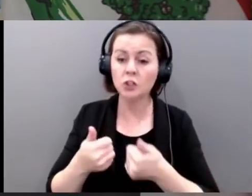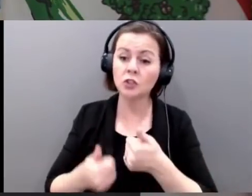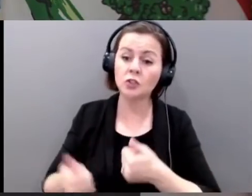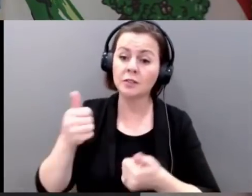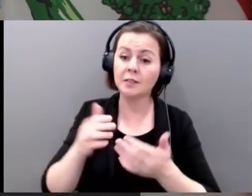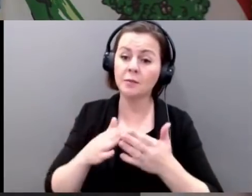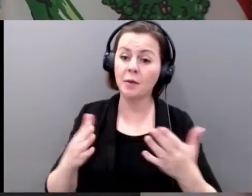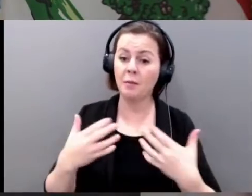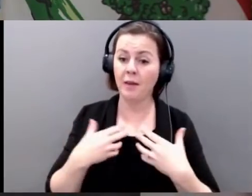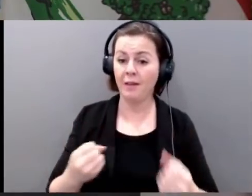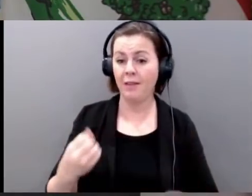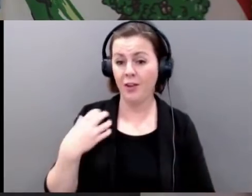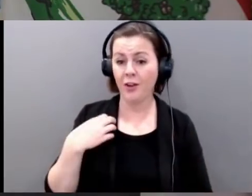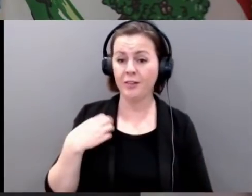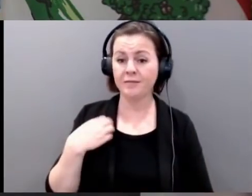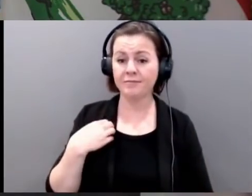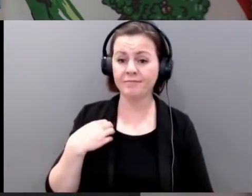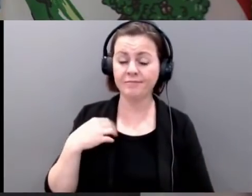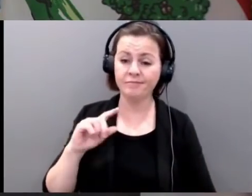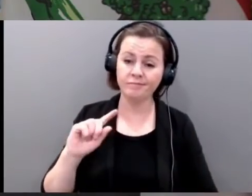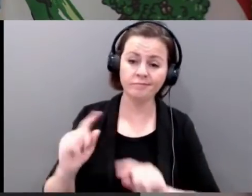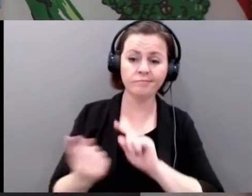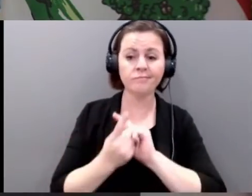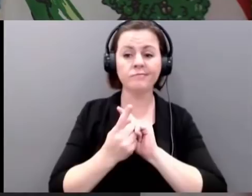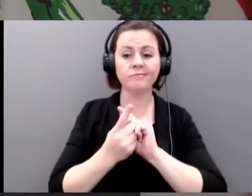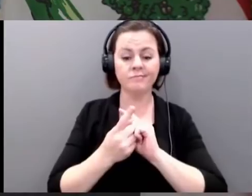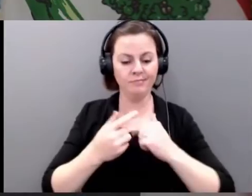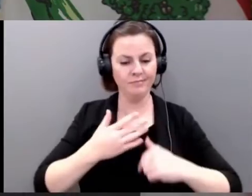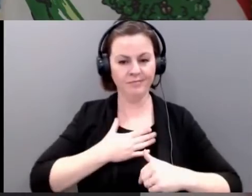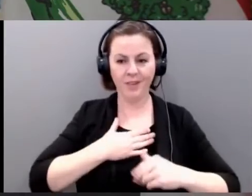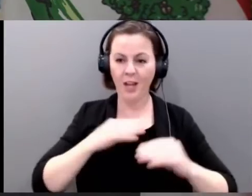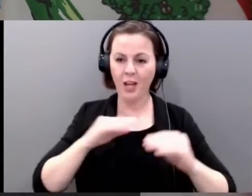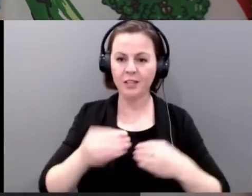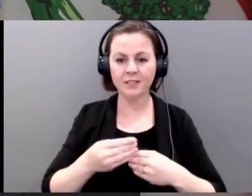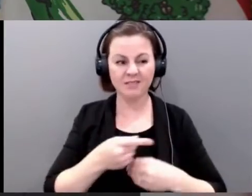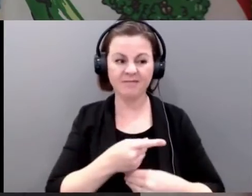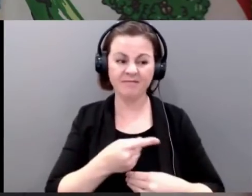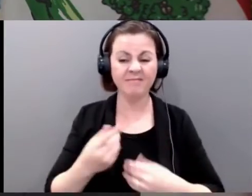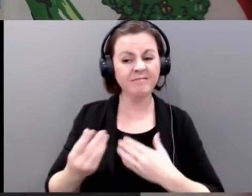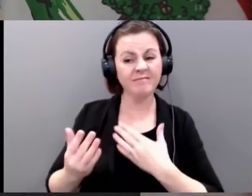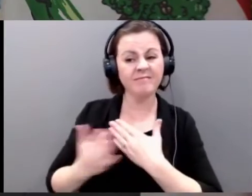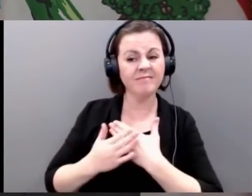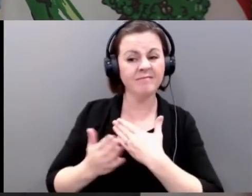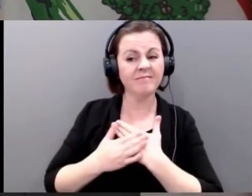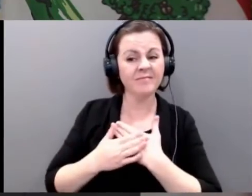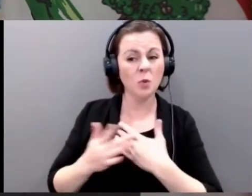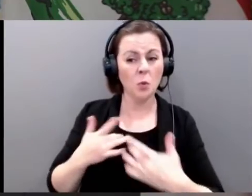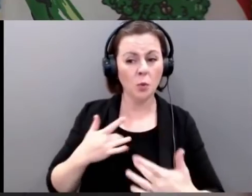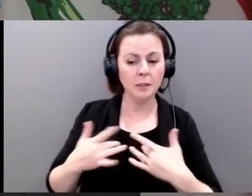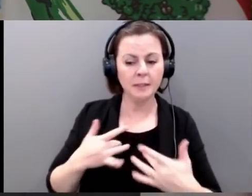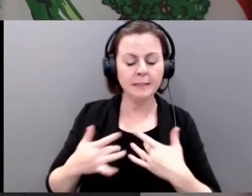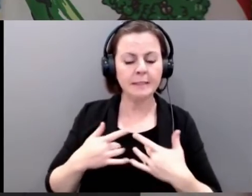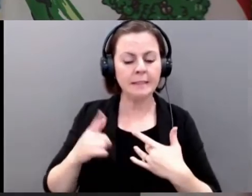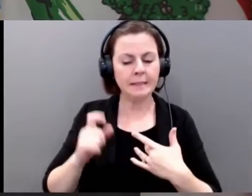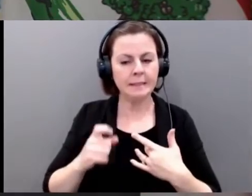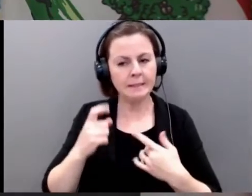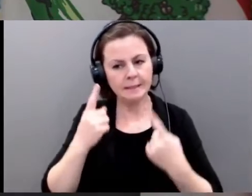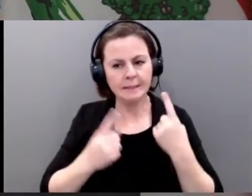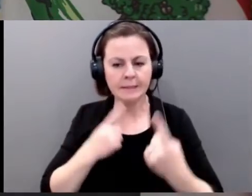officer comes to the Premier's office and says, I'm worried about this, Premier, I think we need to look at these